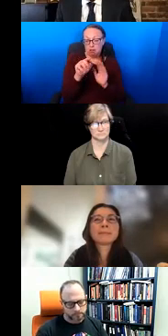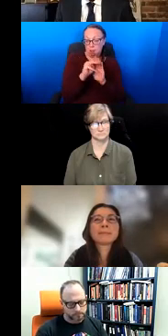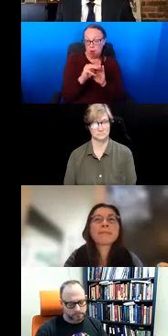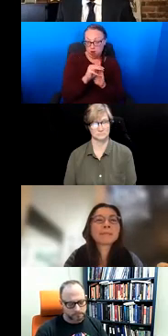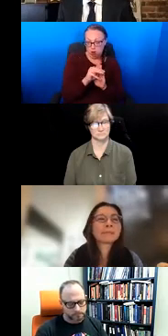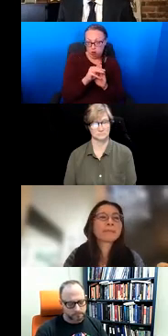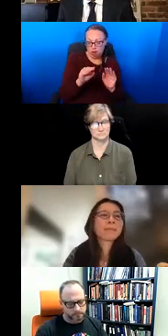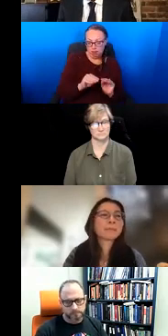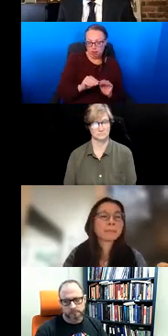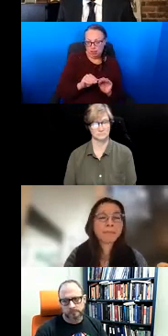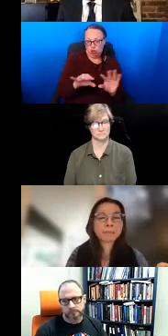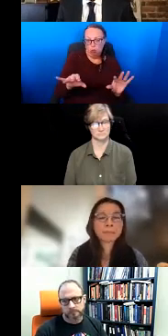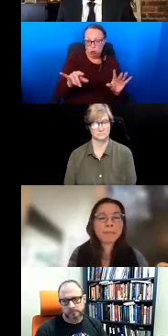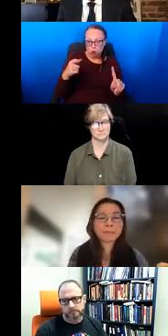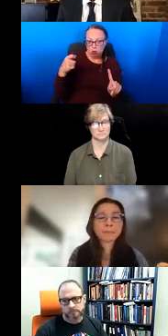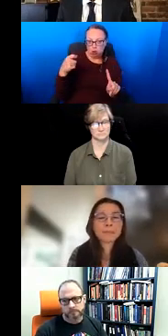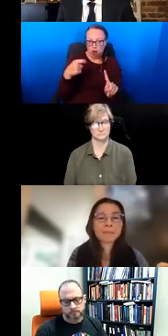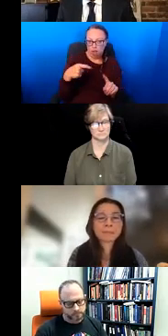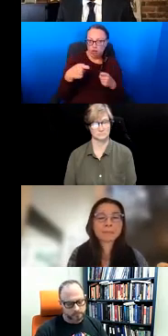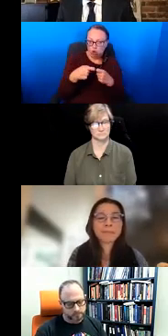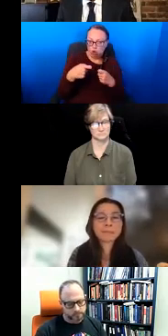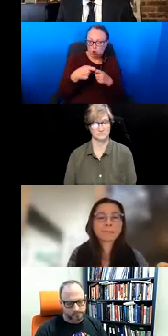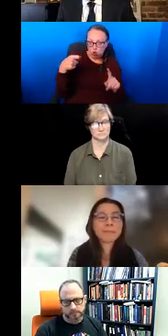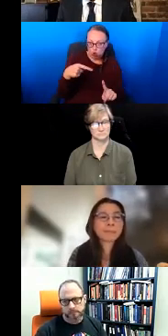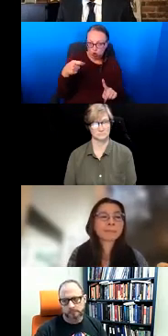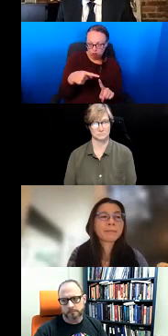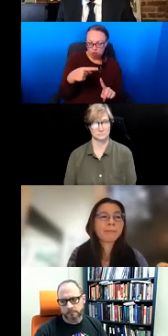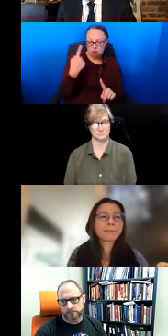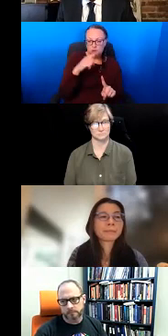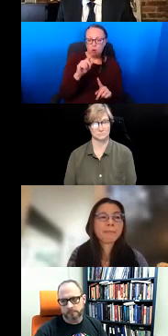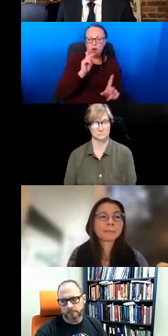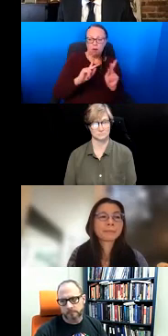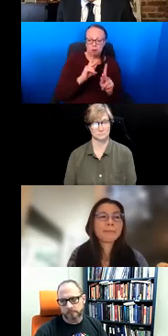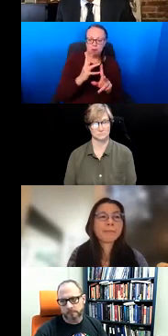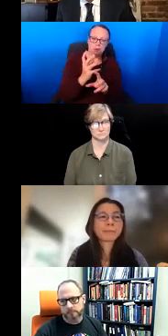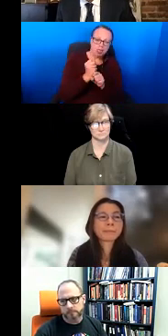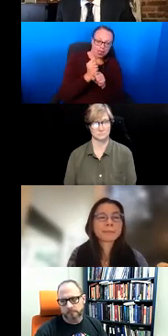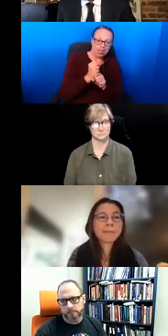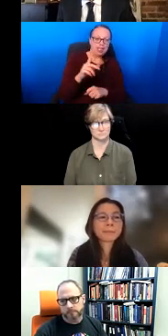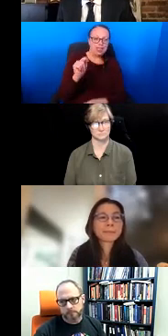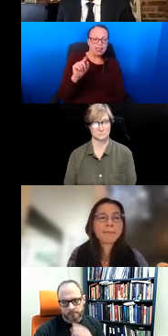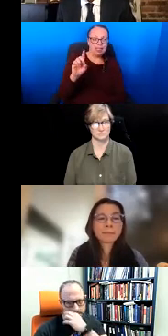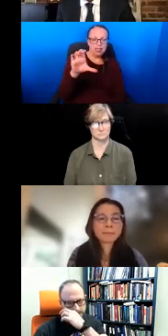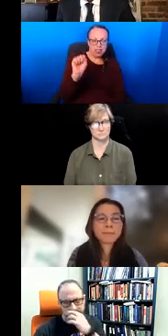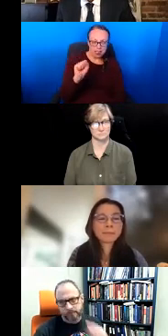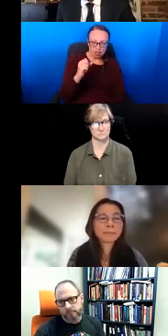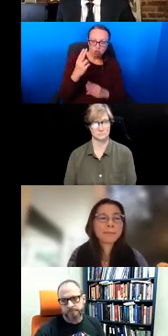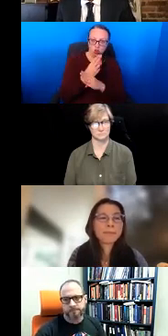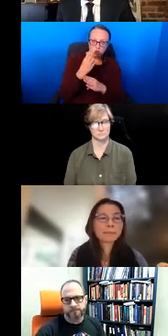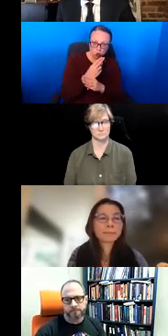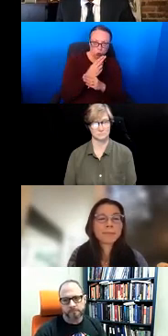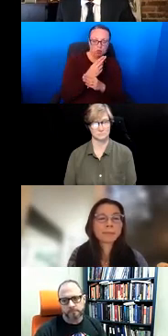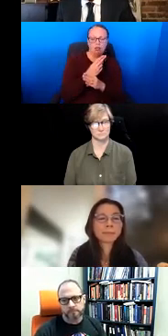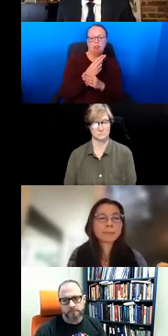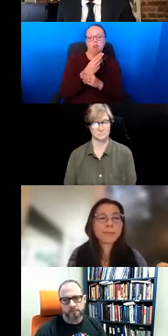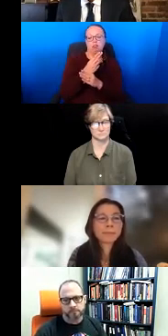distribution of current in a person receiving tDCS using a pretty commonly employed montage of